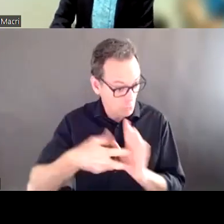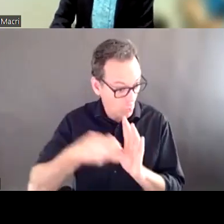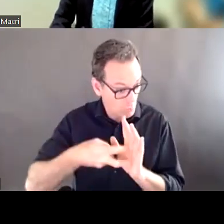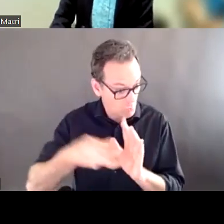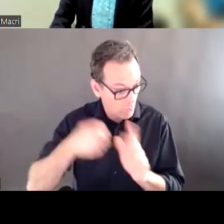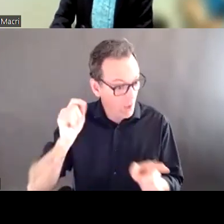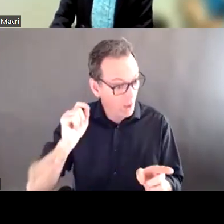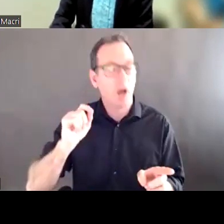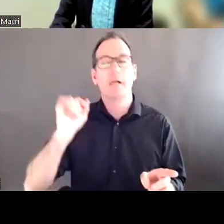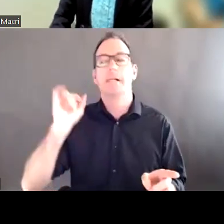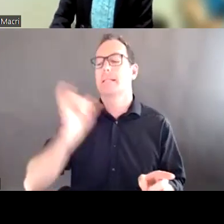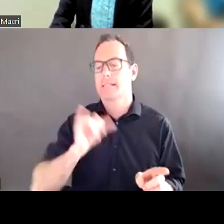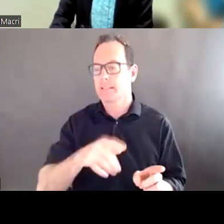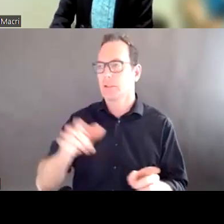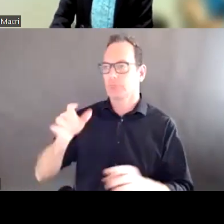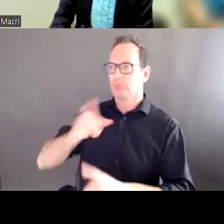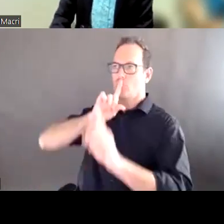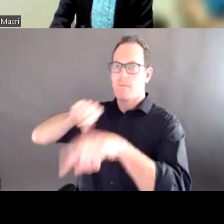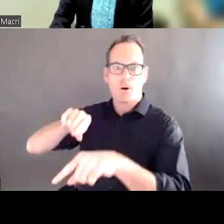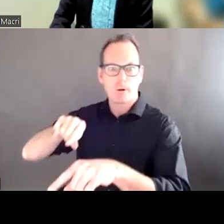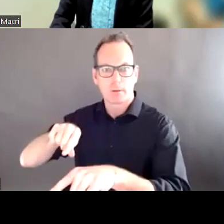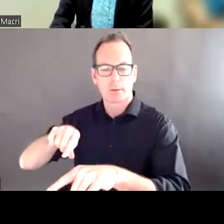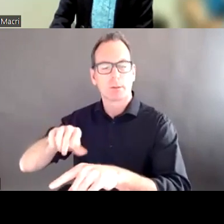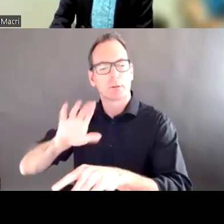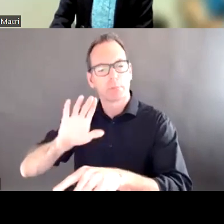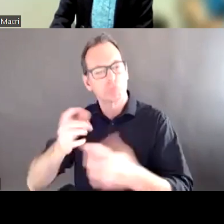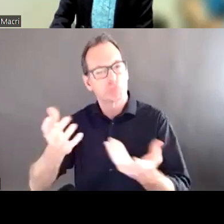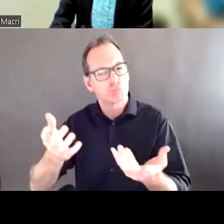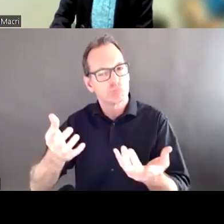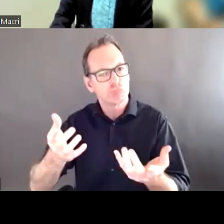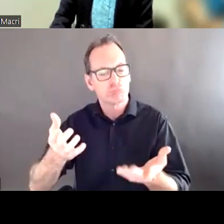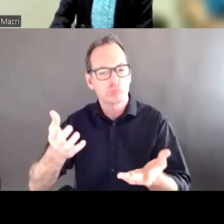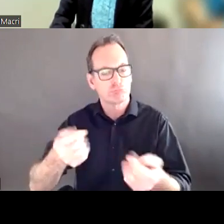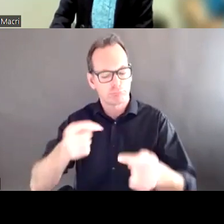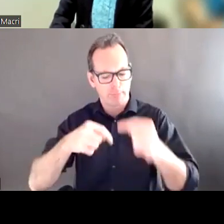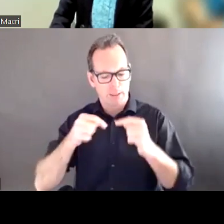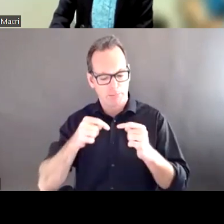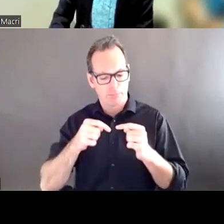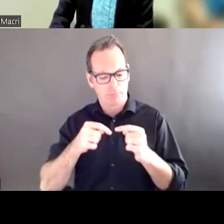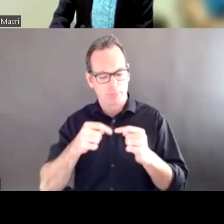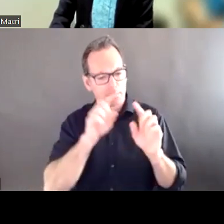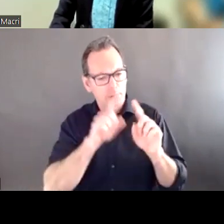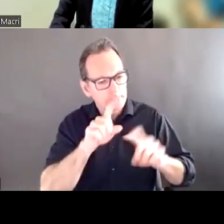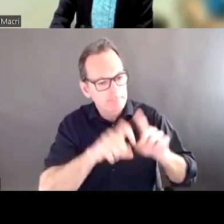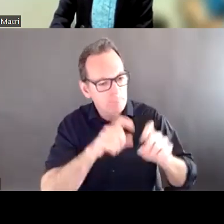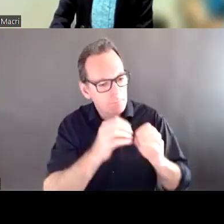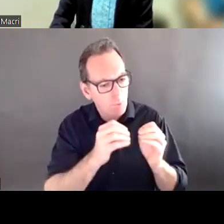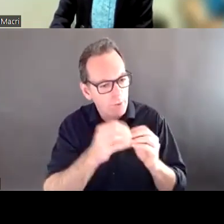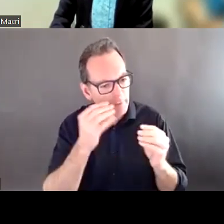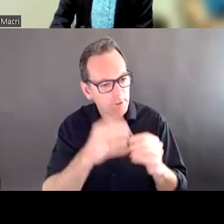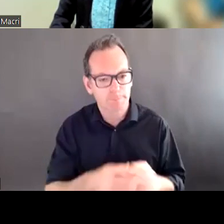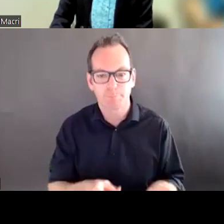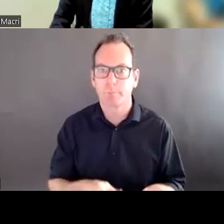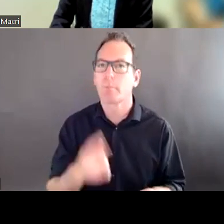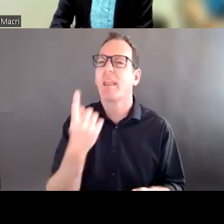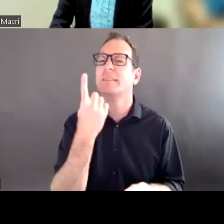we be doing in this case? And do we need more information? Rosie, just before you go on, somebody just wrote in